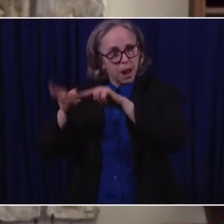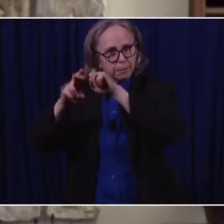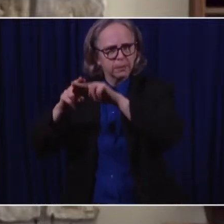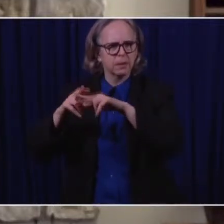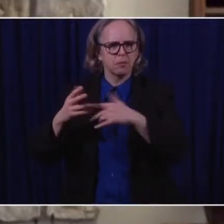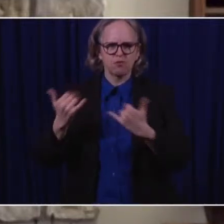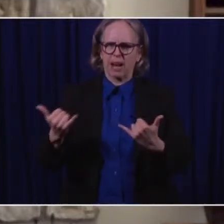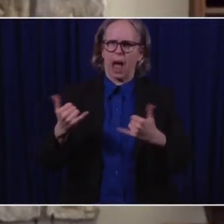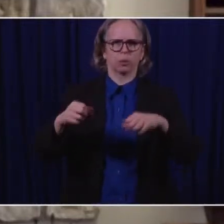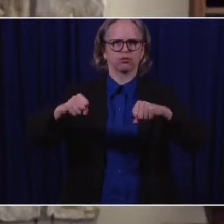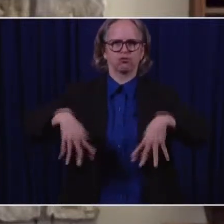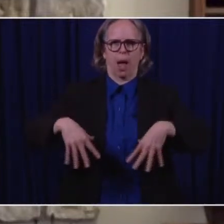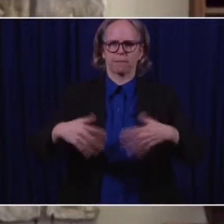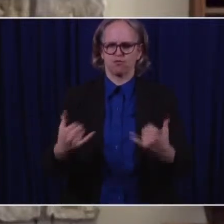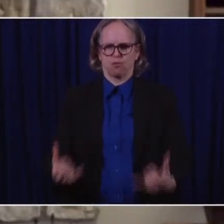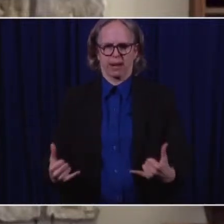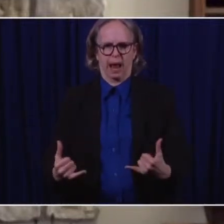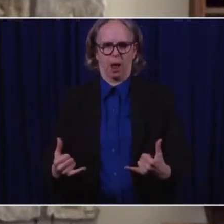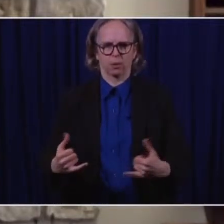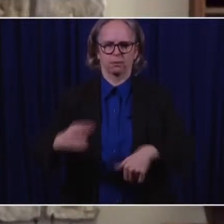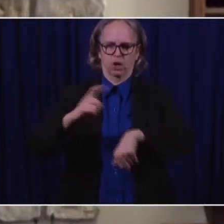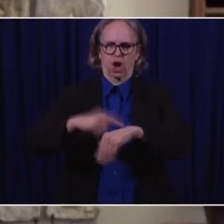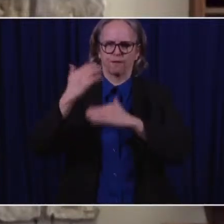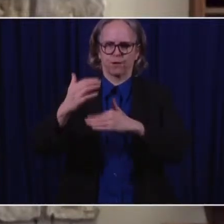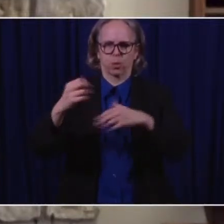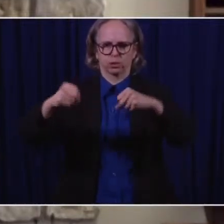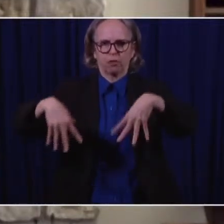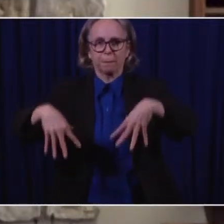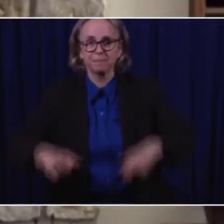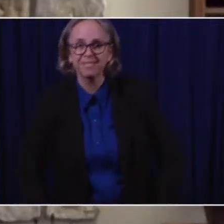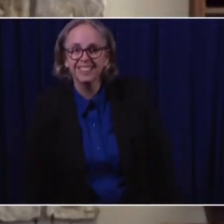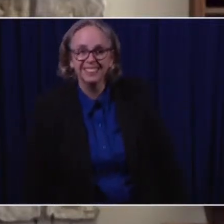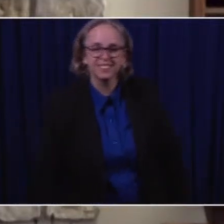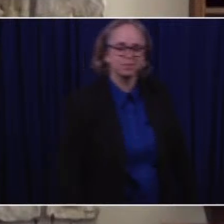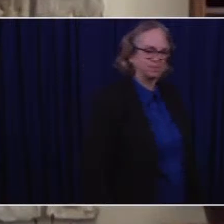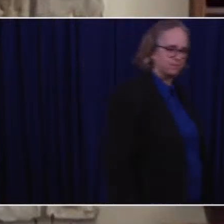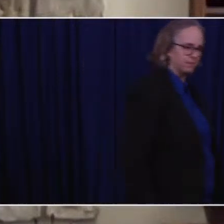Next question is from Trevor Peters at WXIX in Cincinnati.